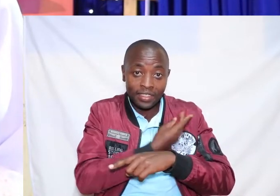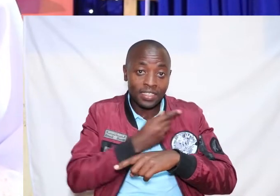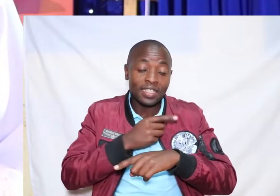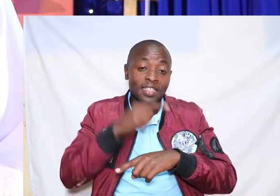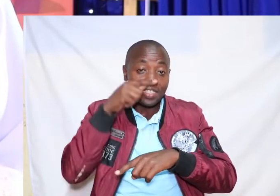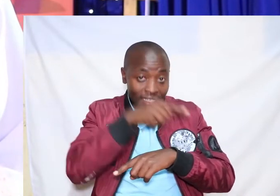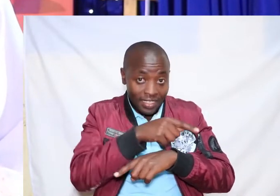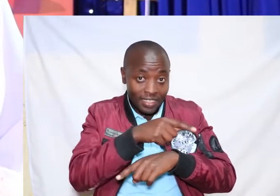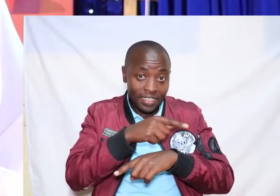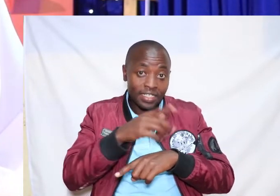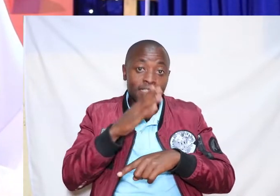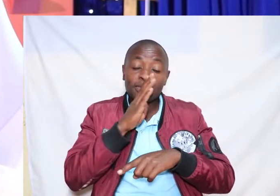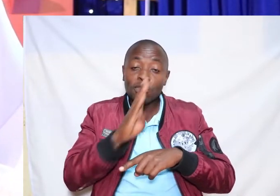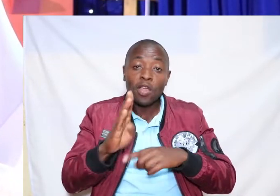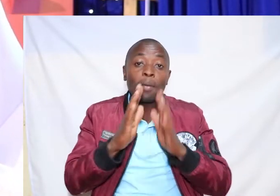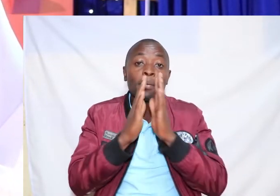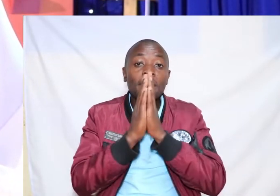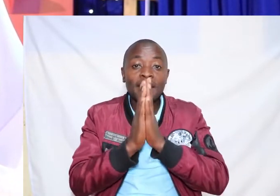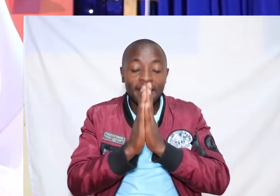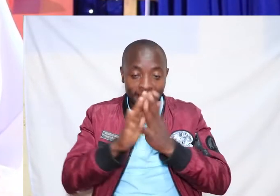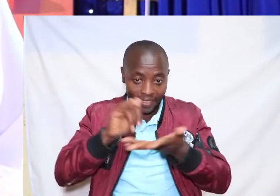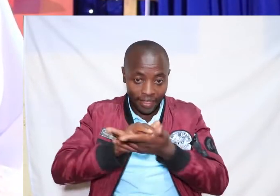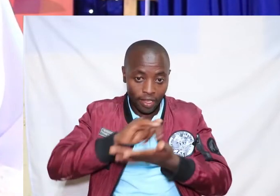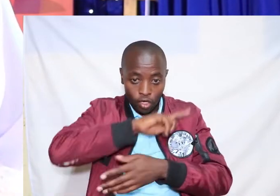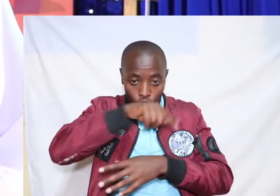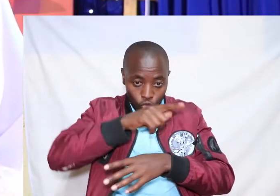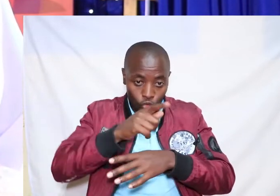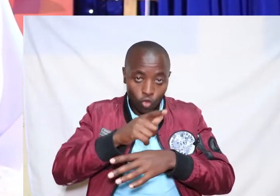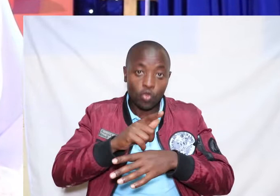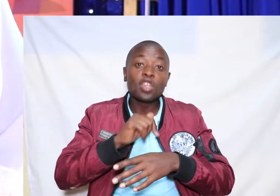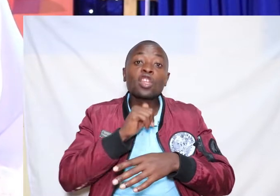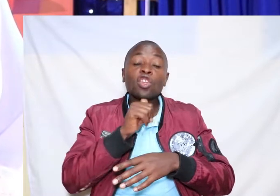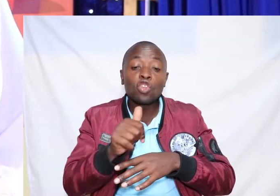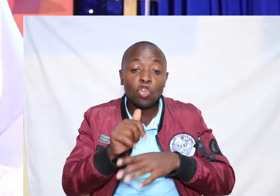let this be our daily prayer, that we will not